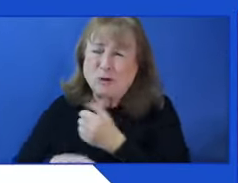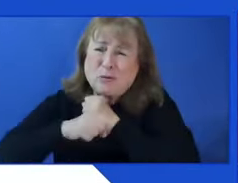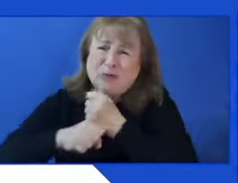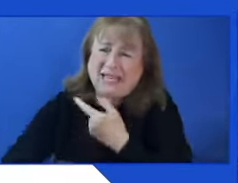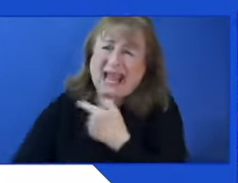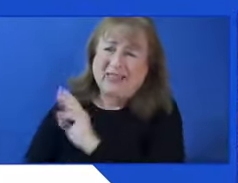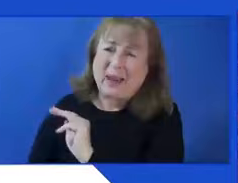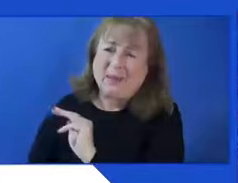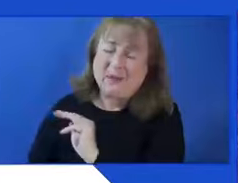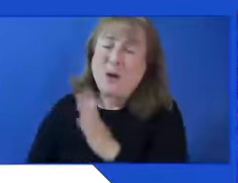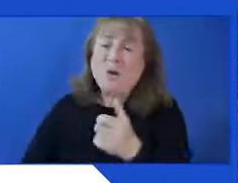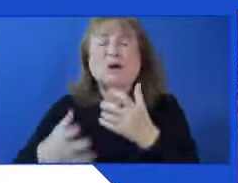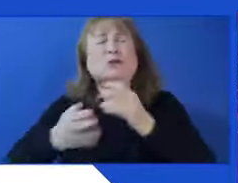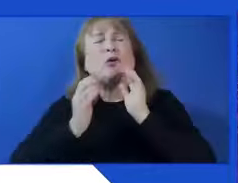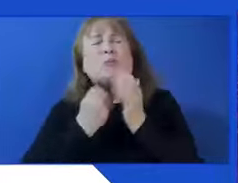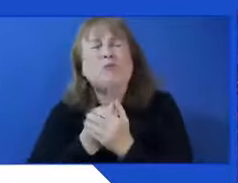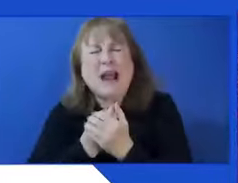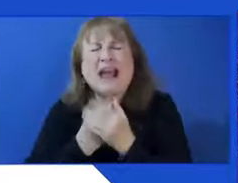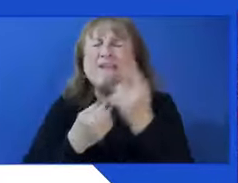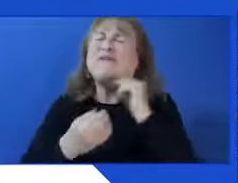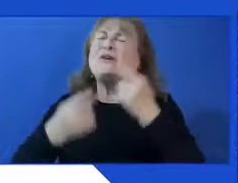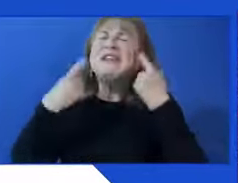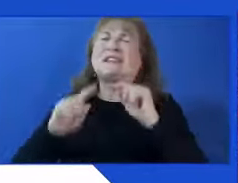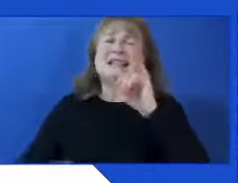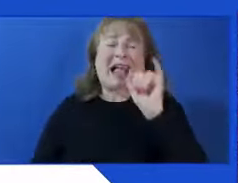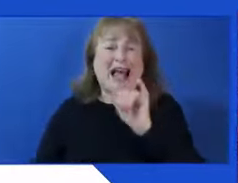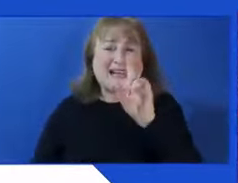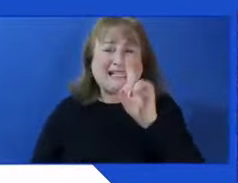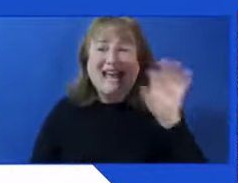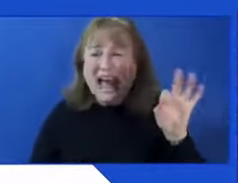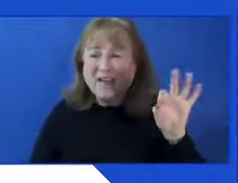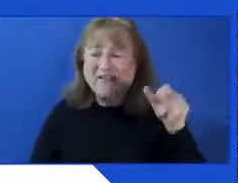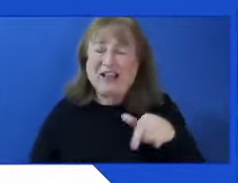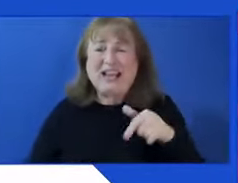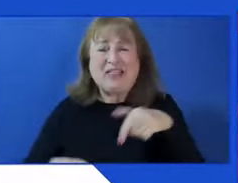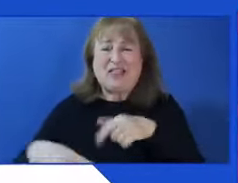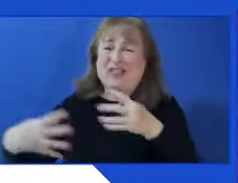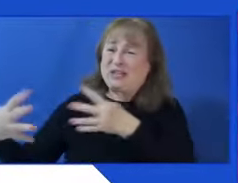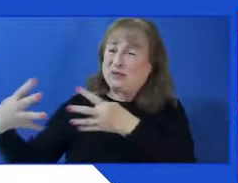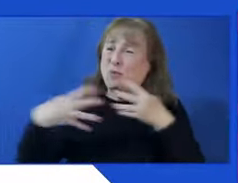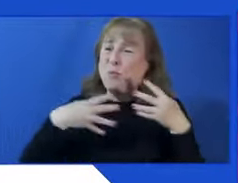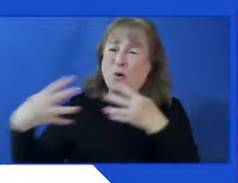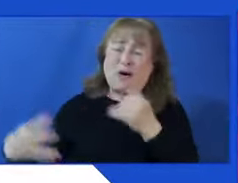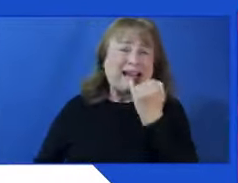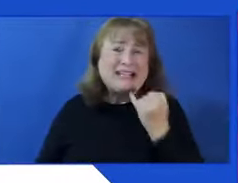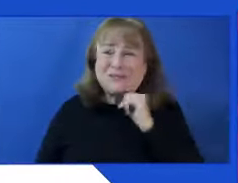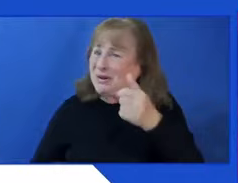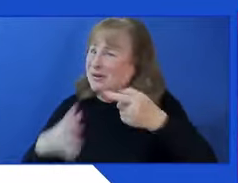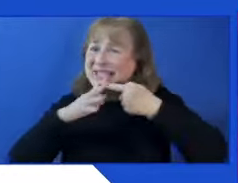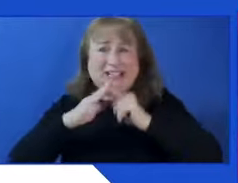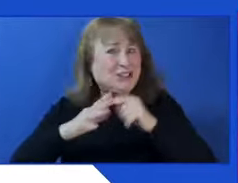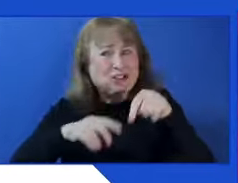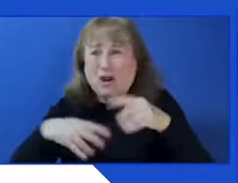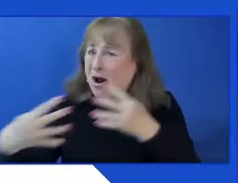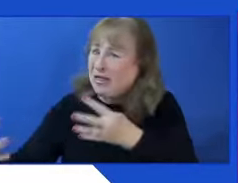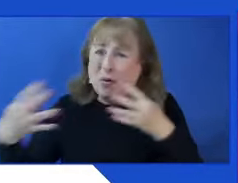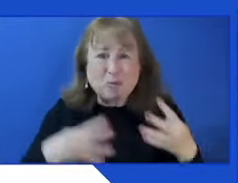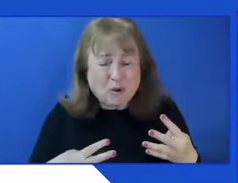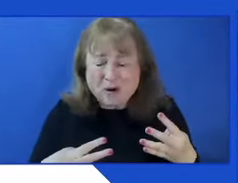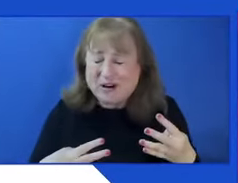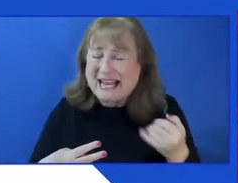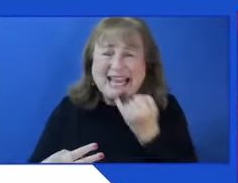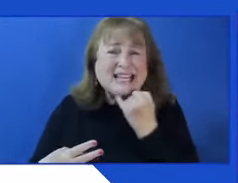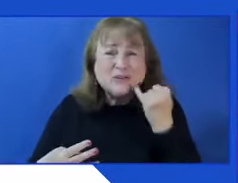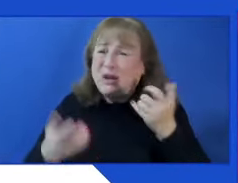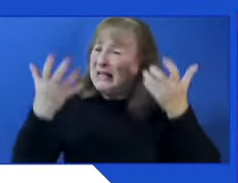We will pray for the success of the IDF in a war Israel did not start and did not